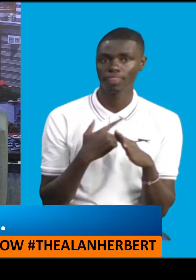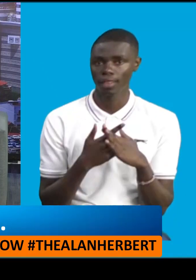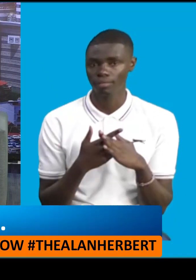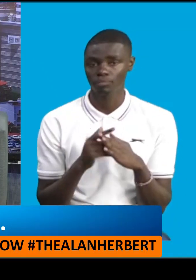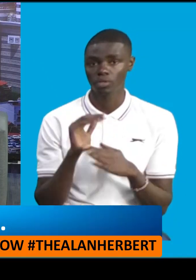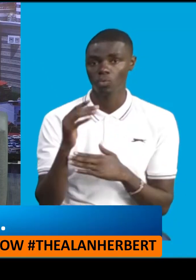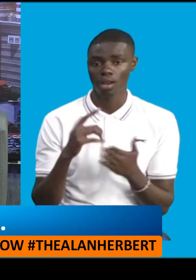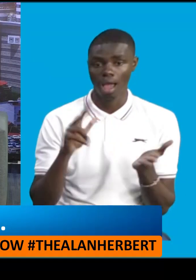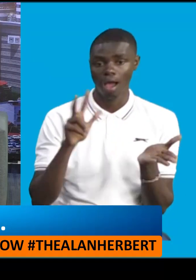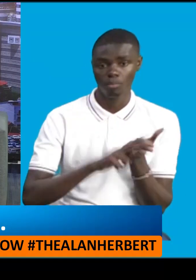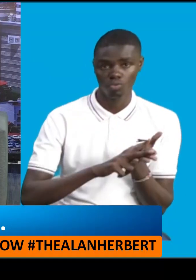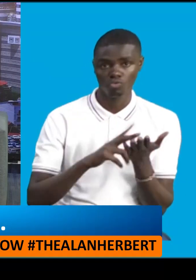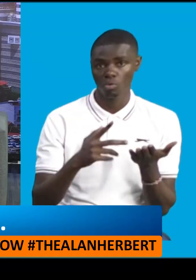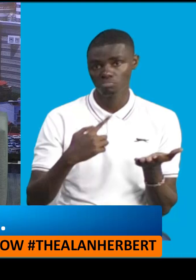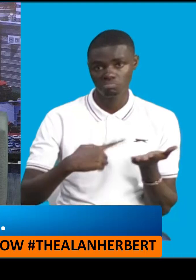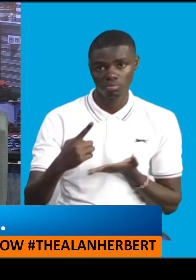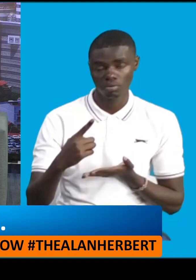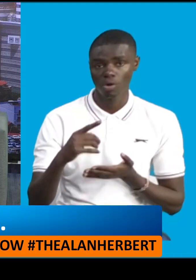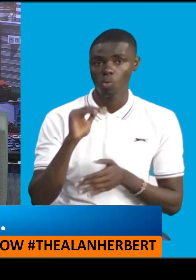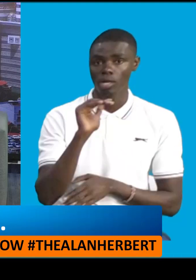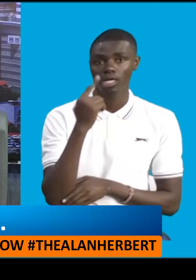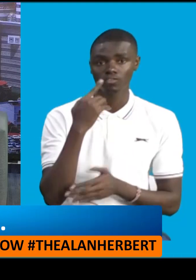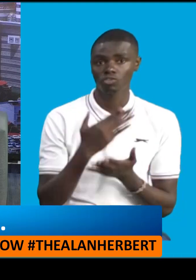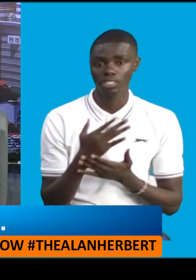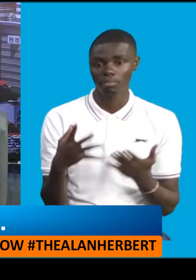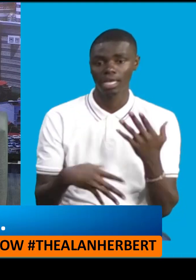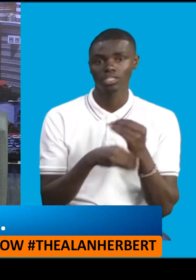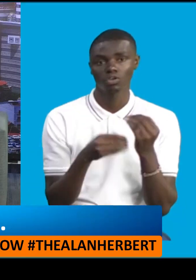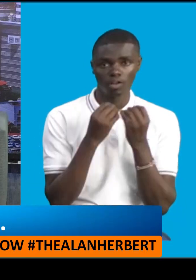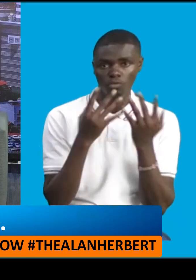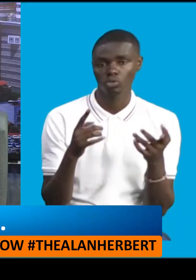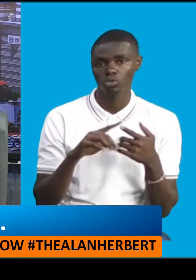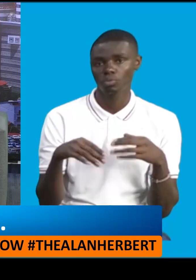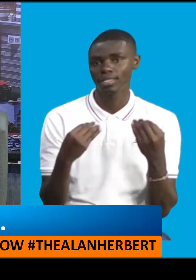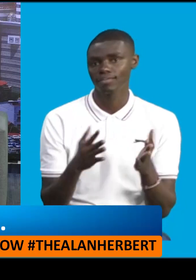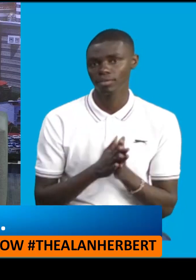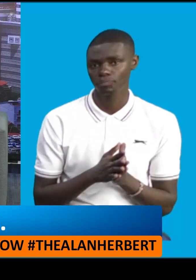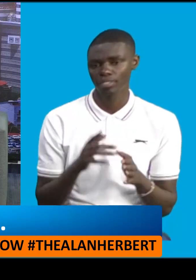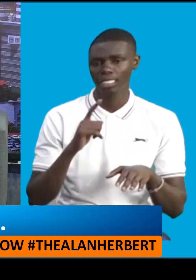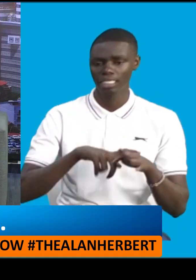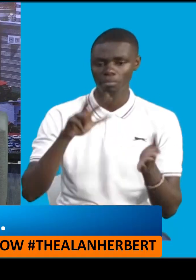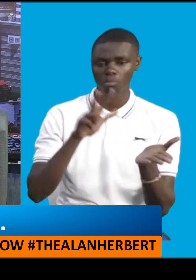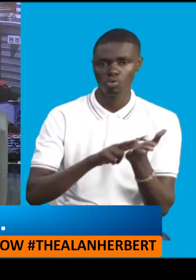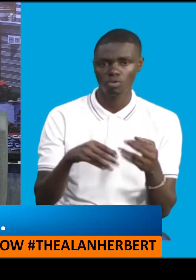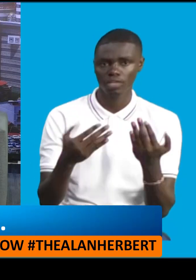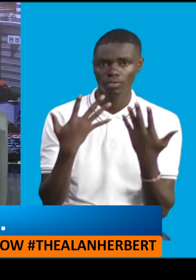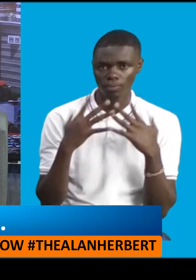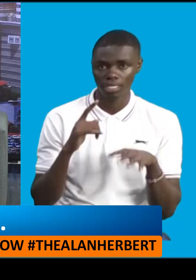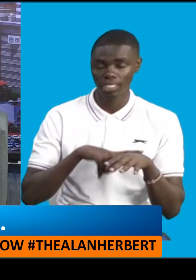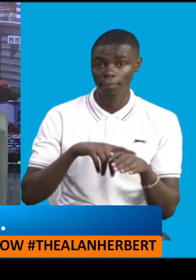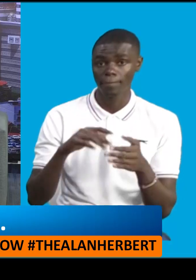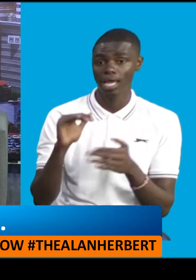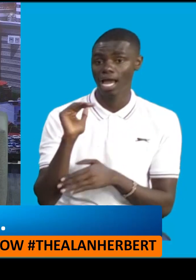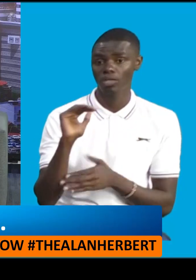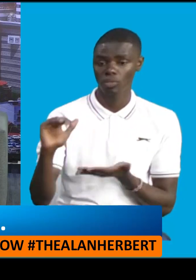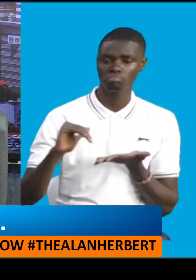and then they will approve, or they will request for something additional information to be given. So when an approval is given, when